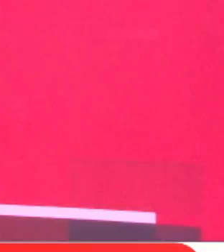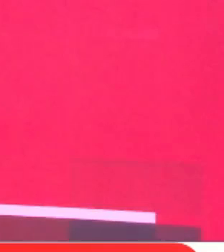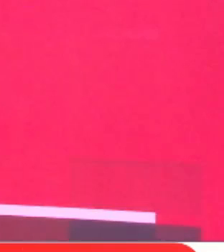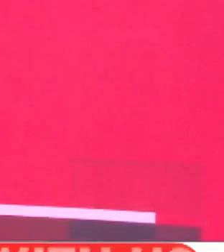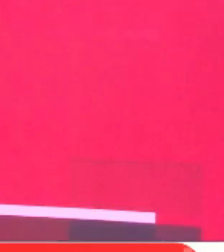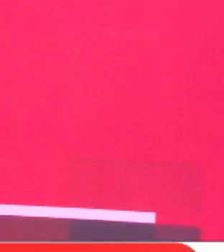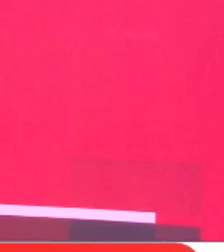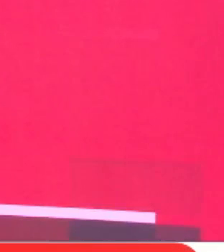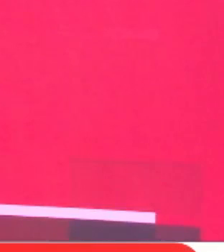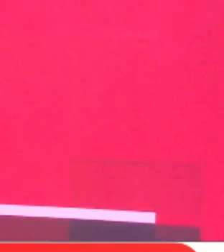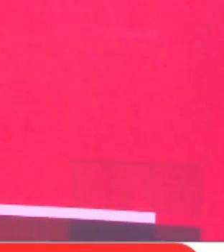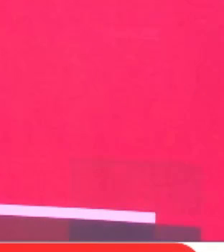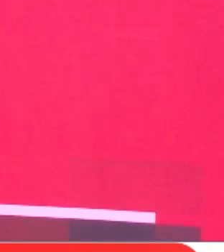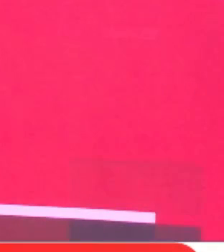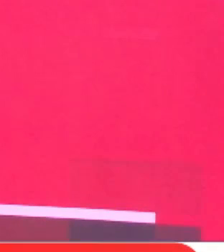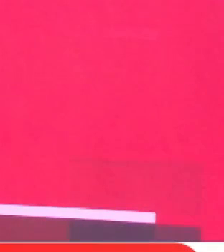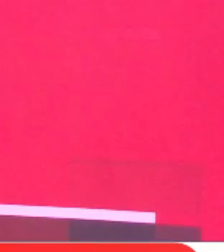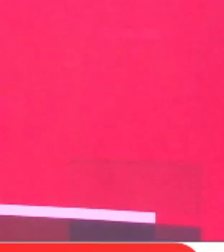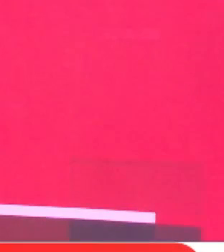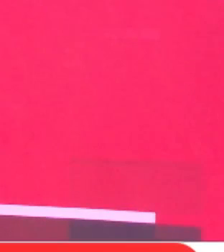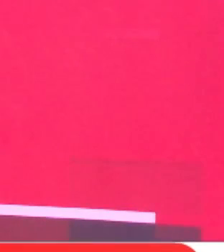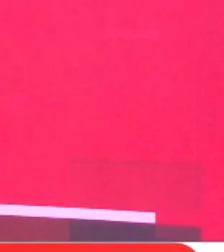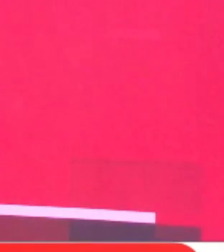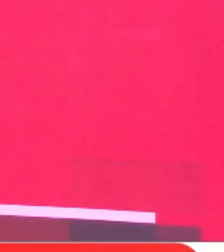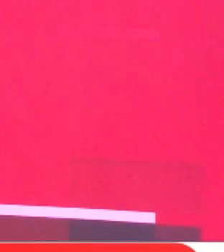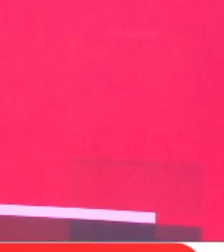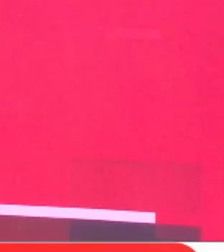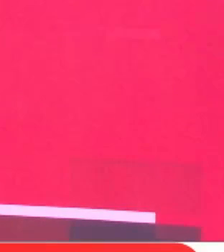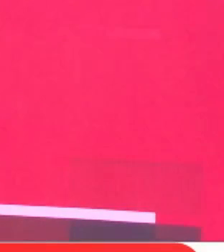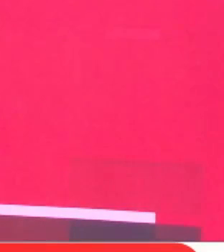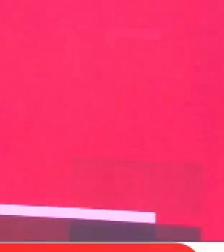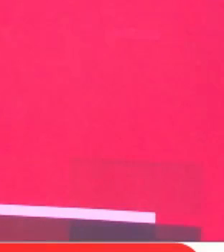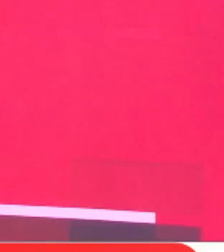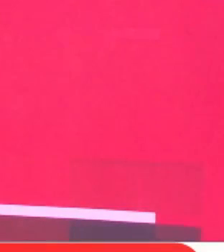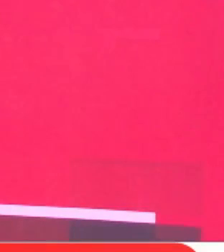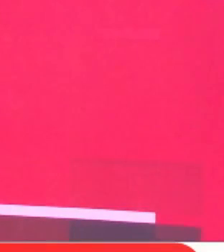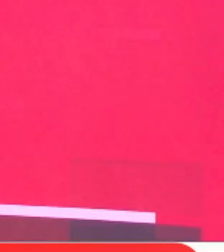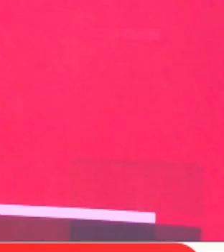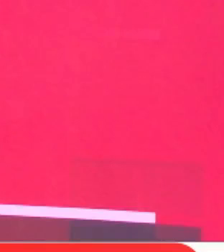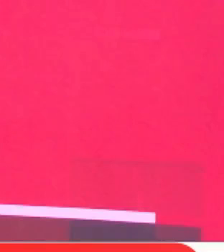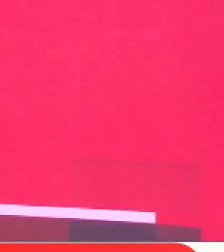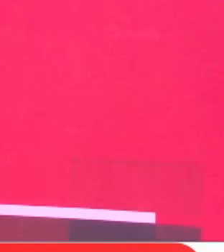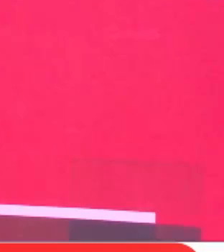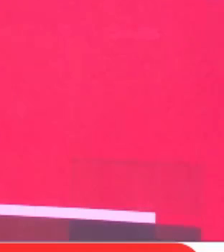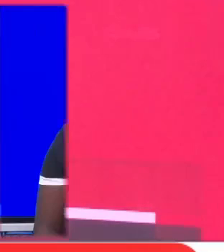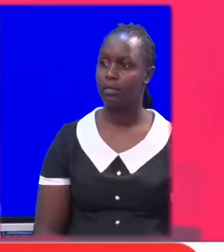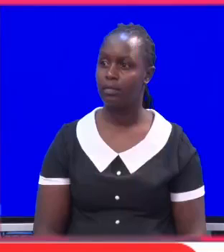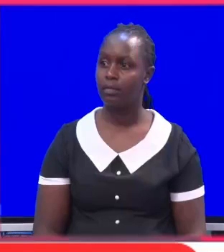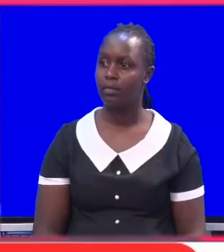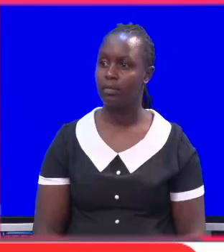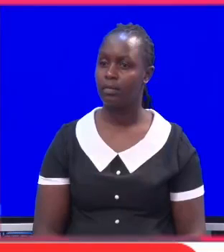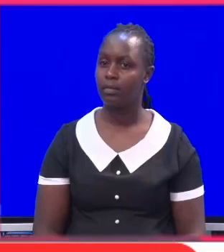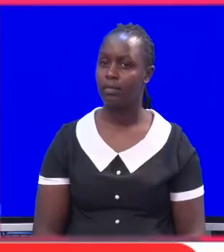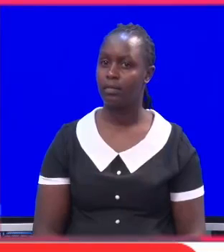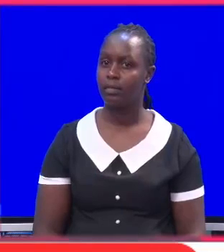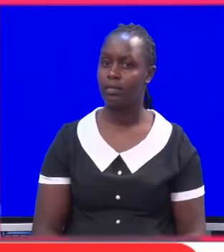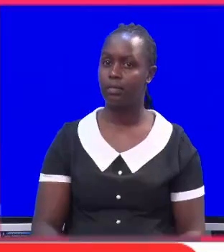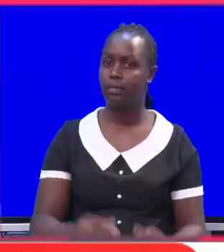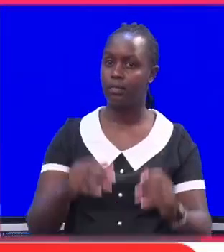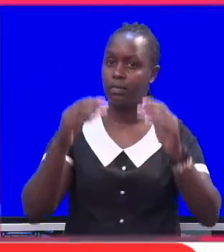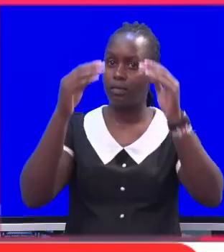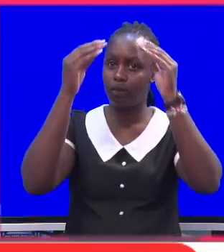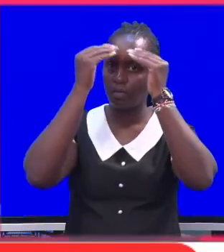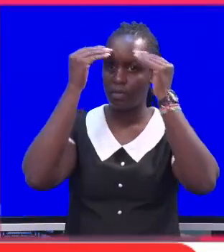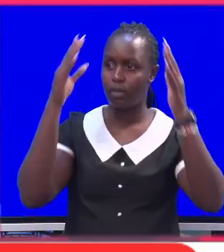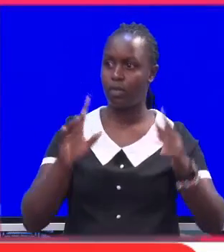6 million candidates have begun writing their 2023 national exams. They include the 1.2 million KPSEA candidates and the